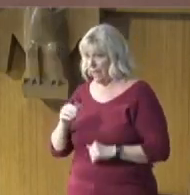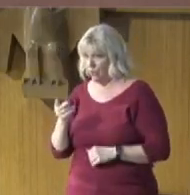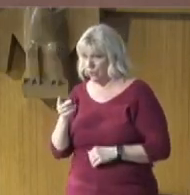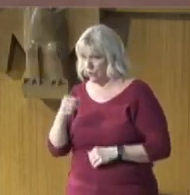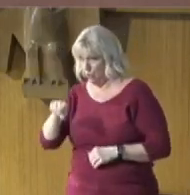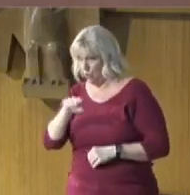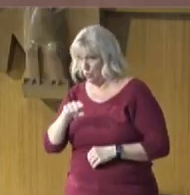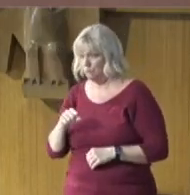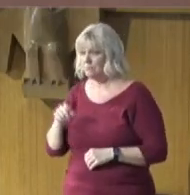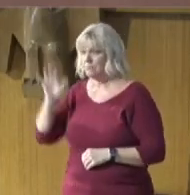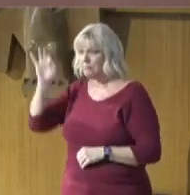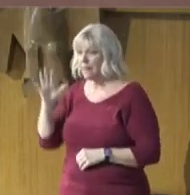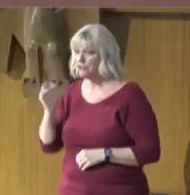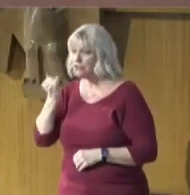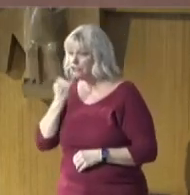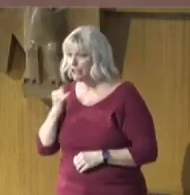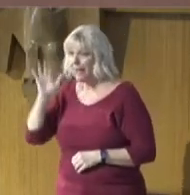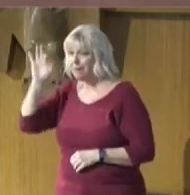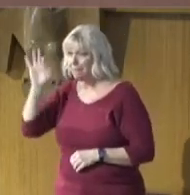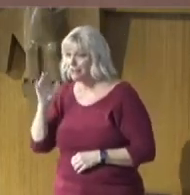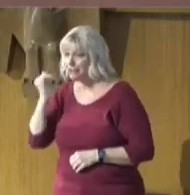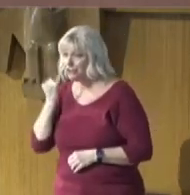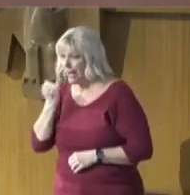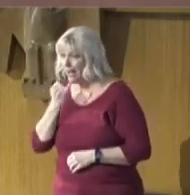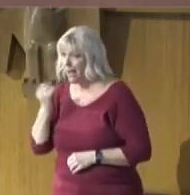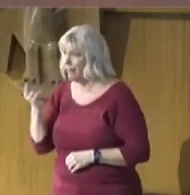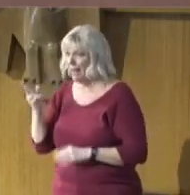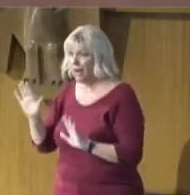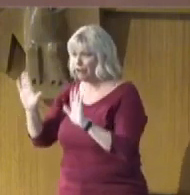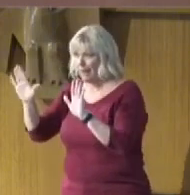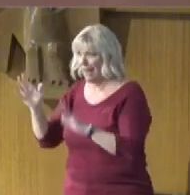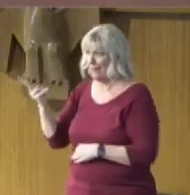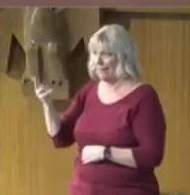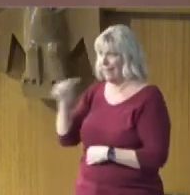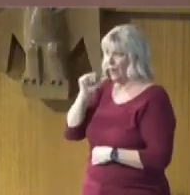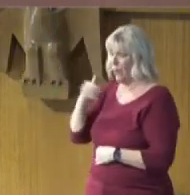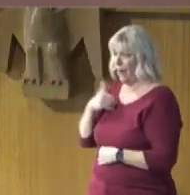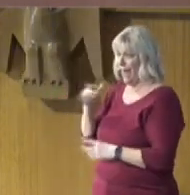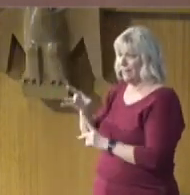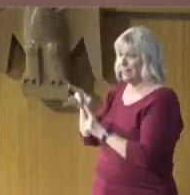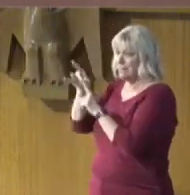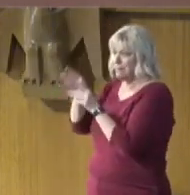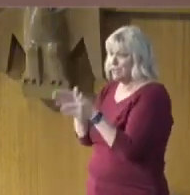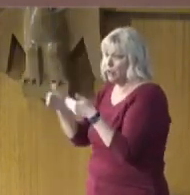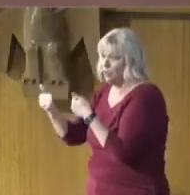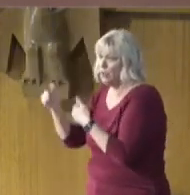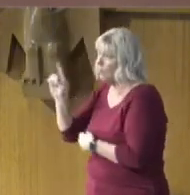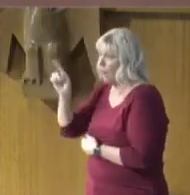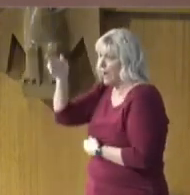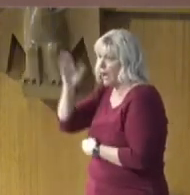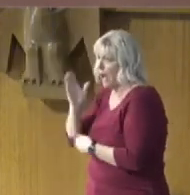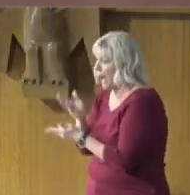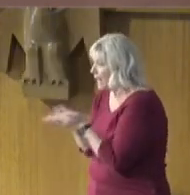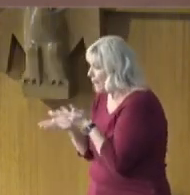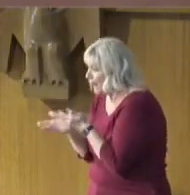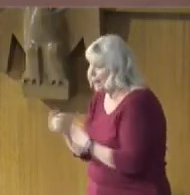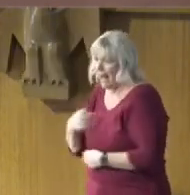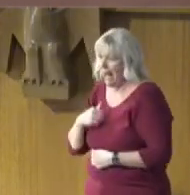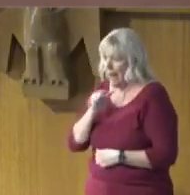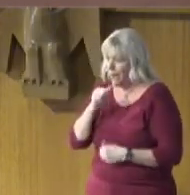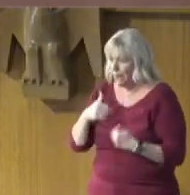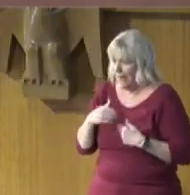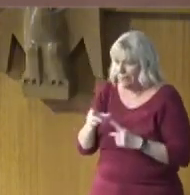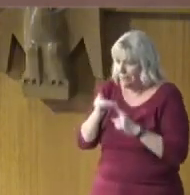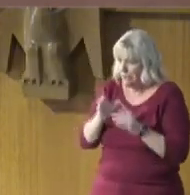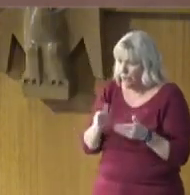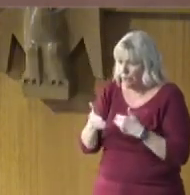great. I know that they don't have a special room where God speaks to them. I don't have a special room where God speaks to them.